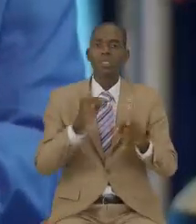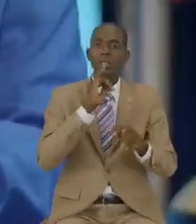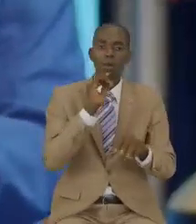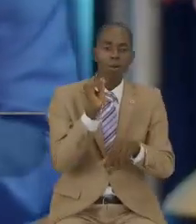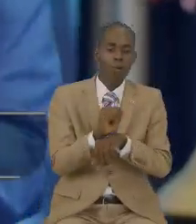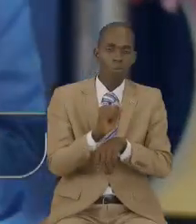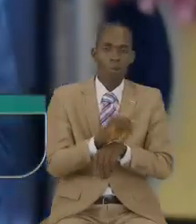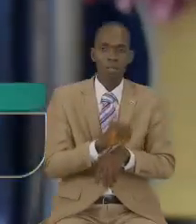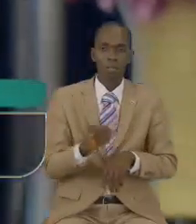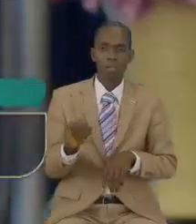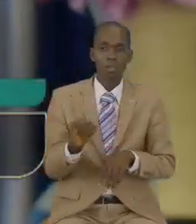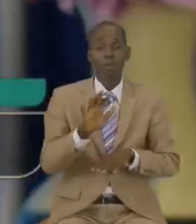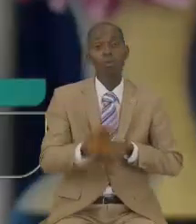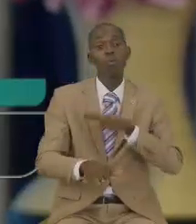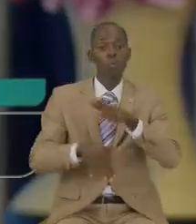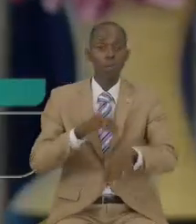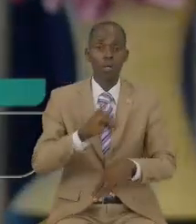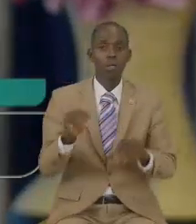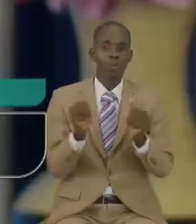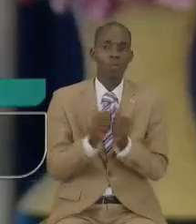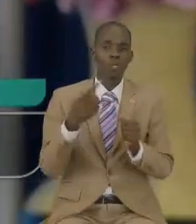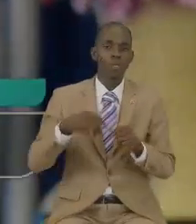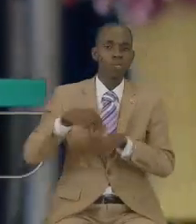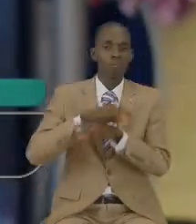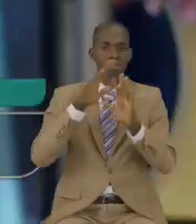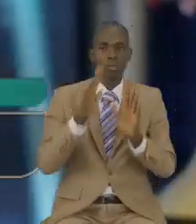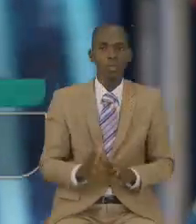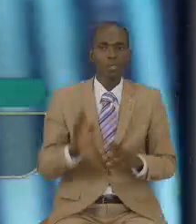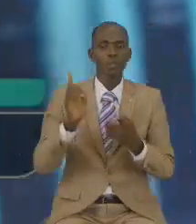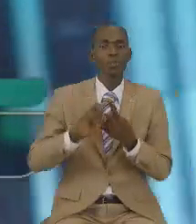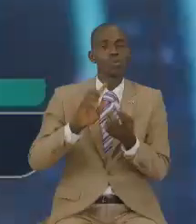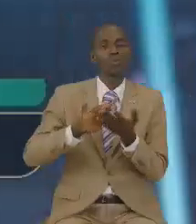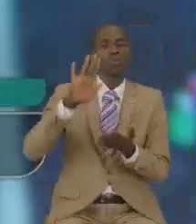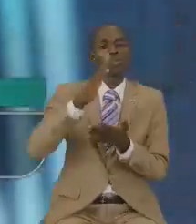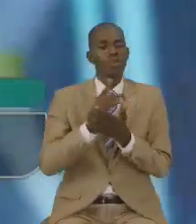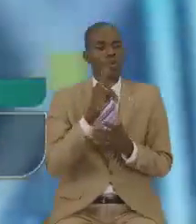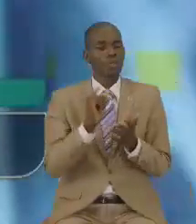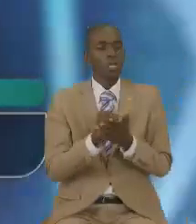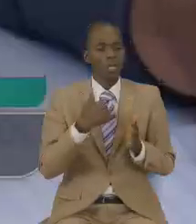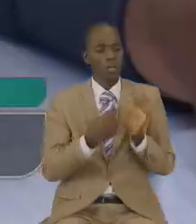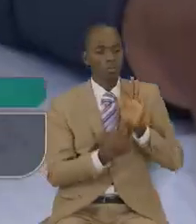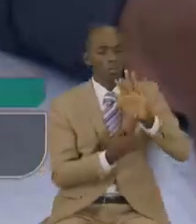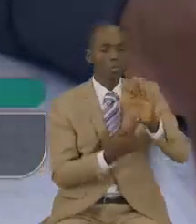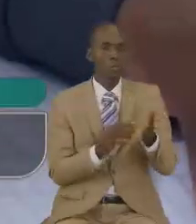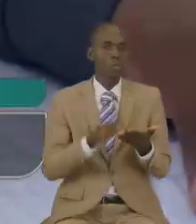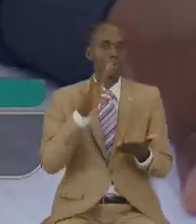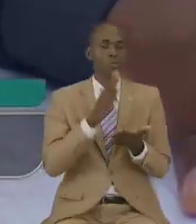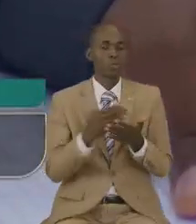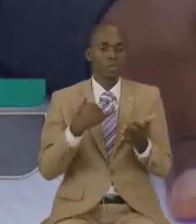walking with the master to glory. There's somebody who has shown glory, reflected